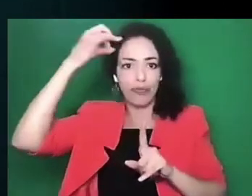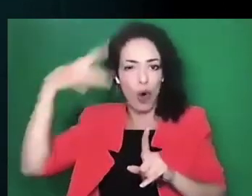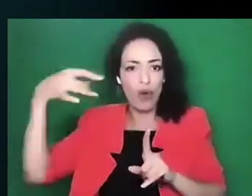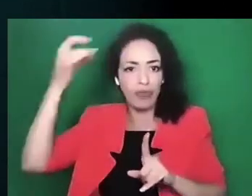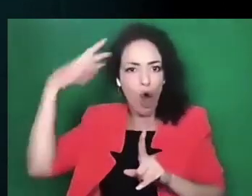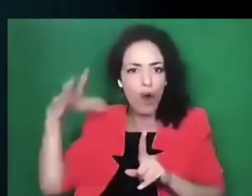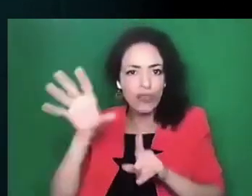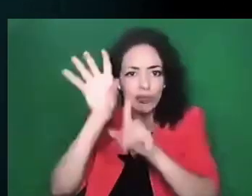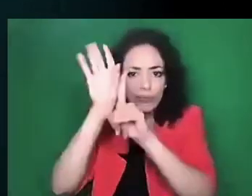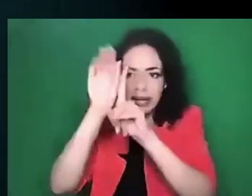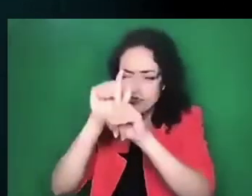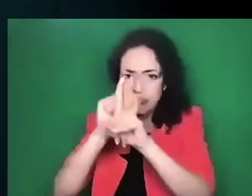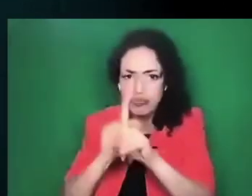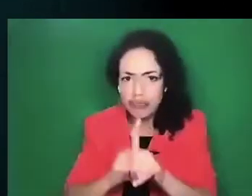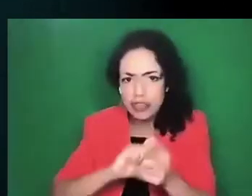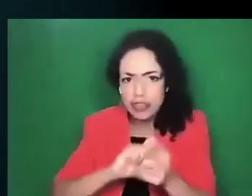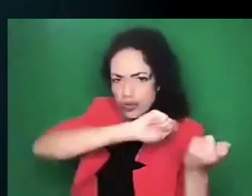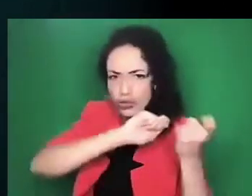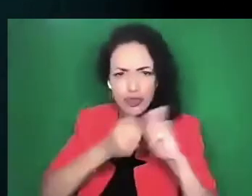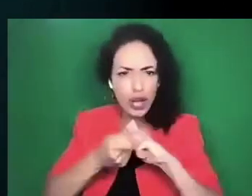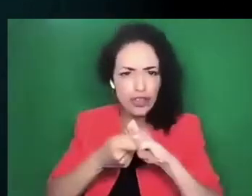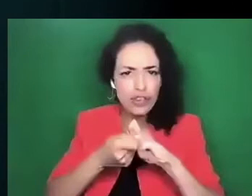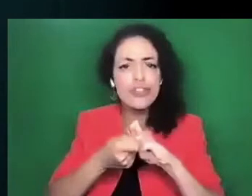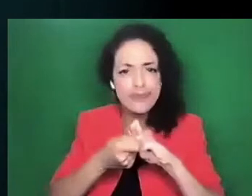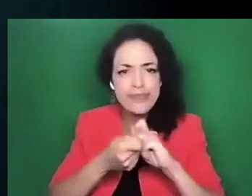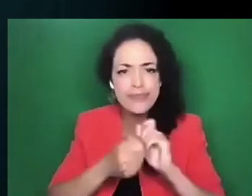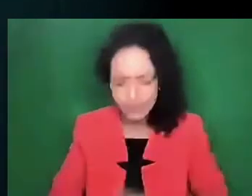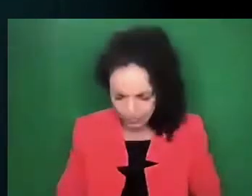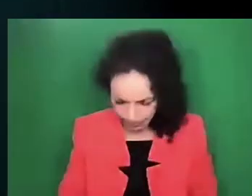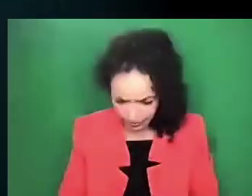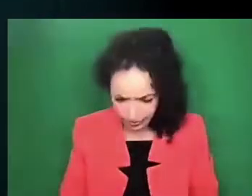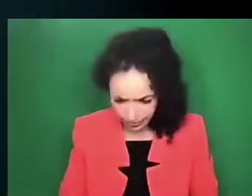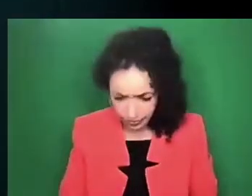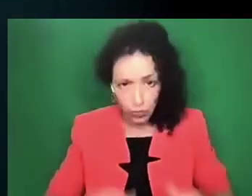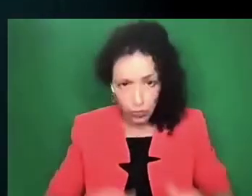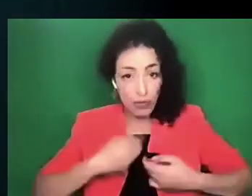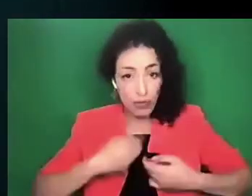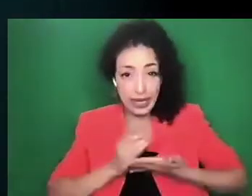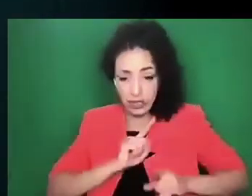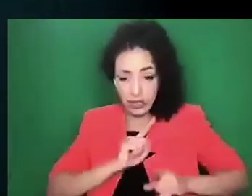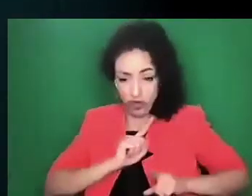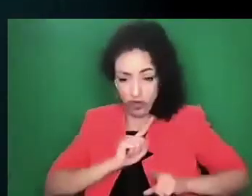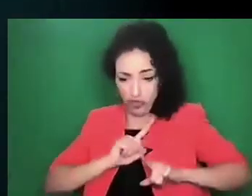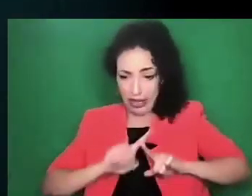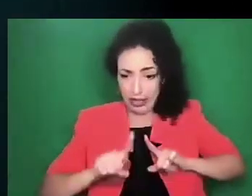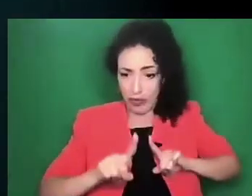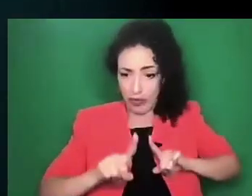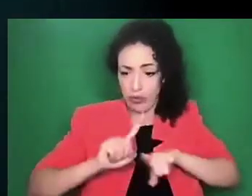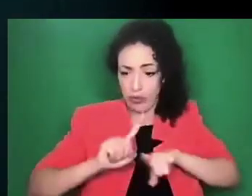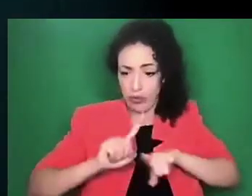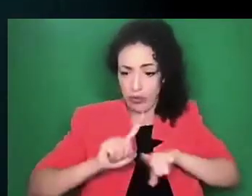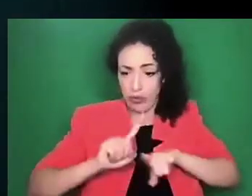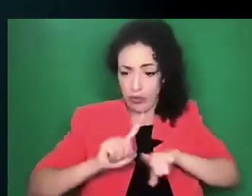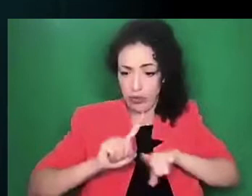guess mark making itself stands as a reactive response to our own memory that may connect